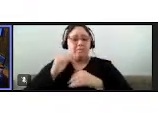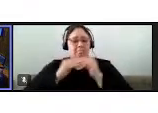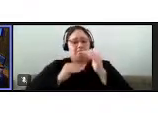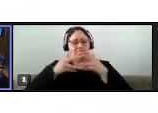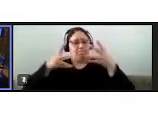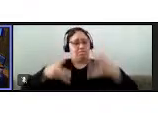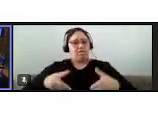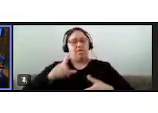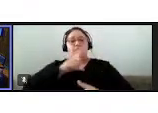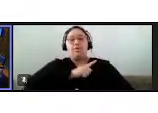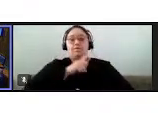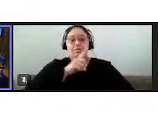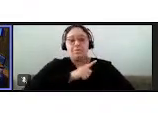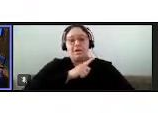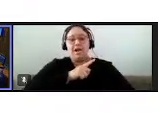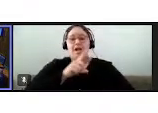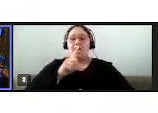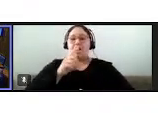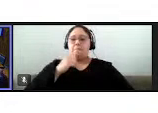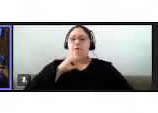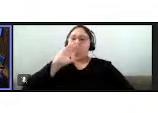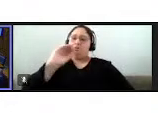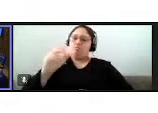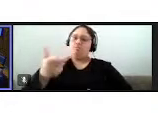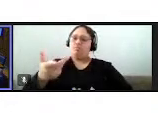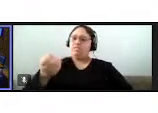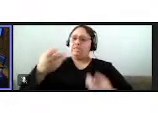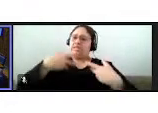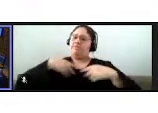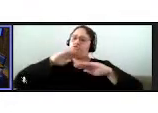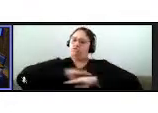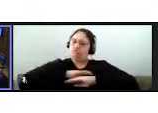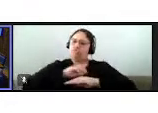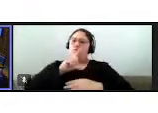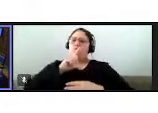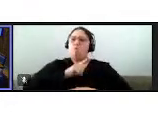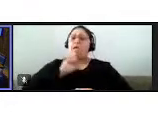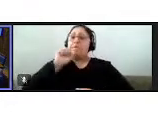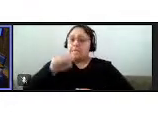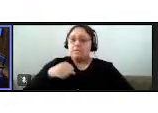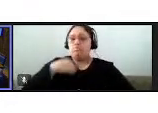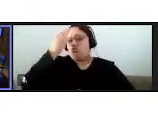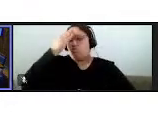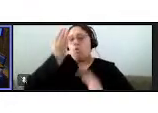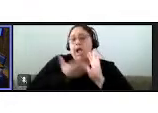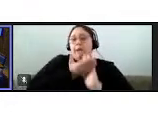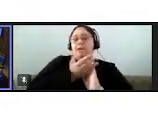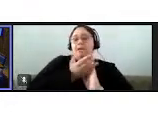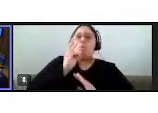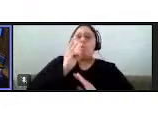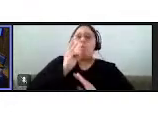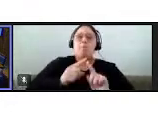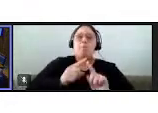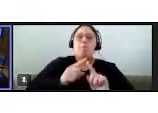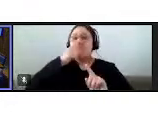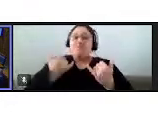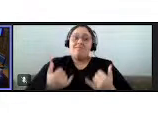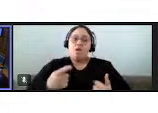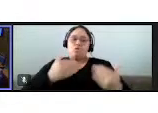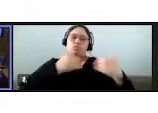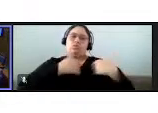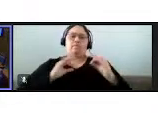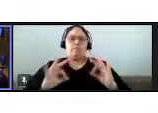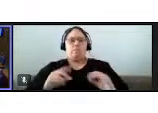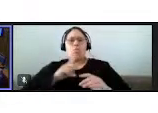building? That is why the assurance to us that much as we are going to do the upgrading, but for now you are safe because